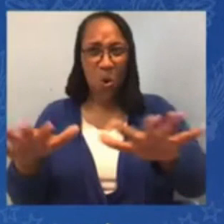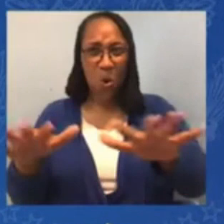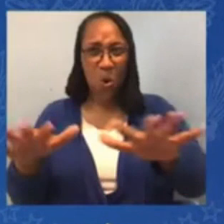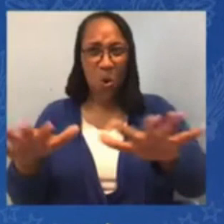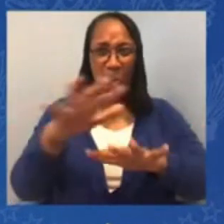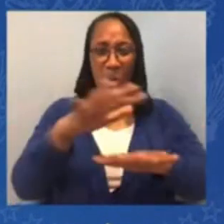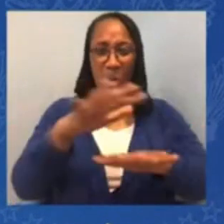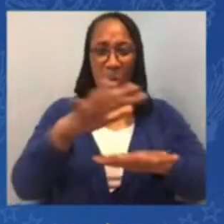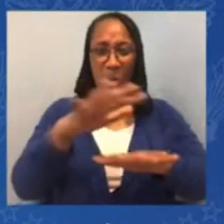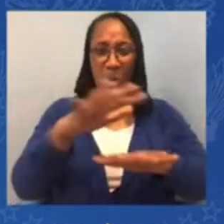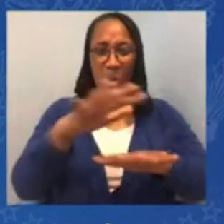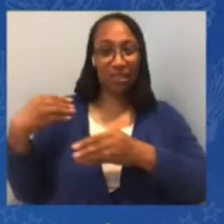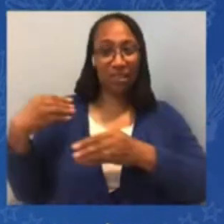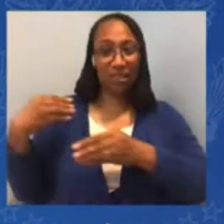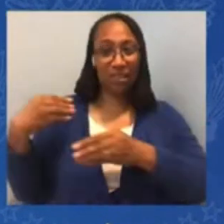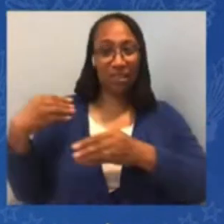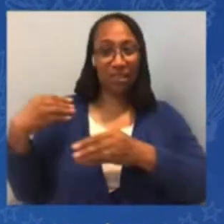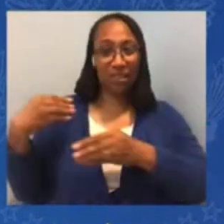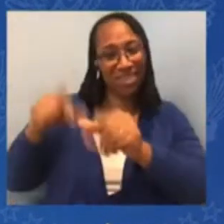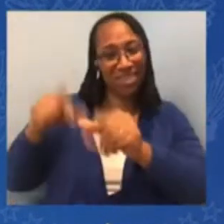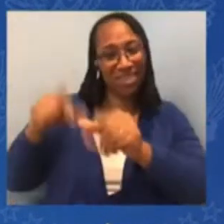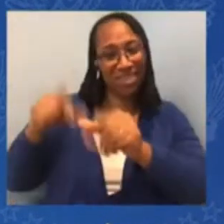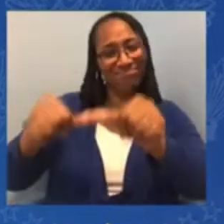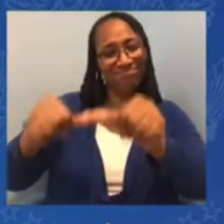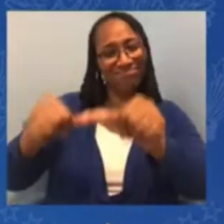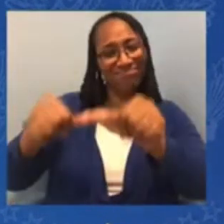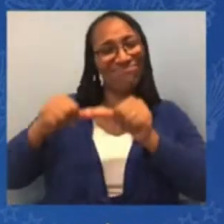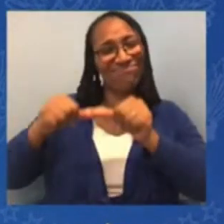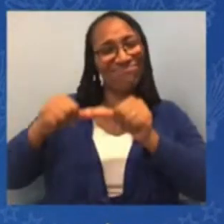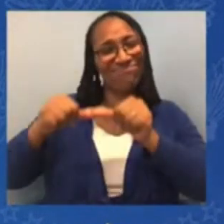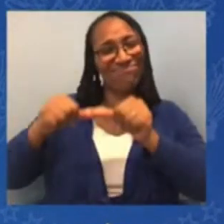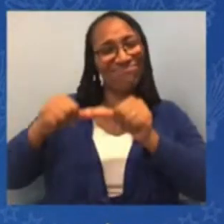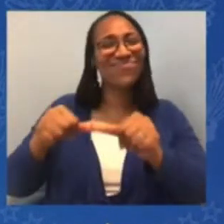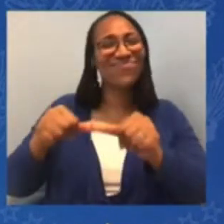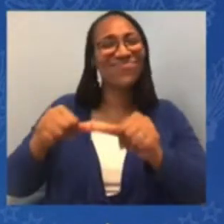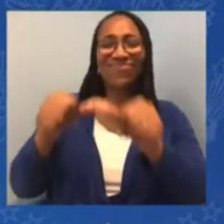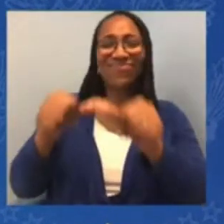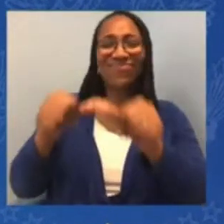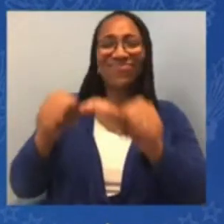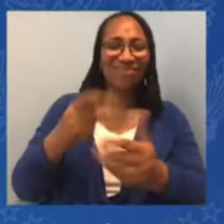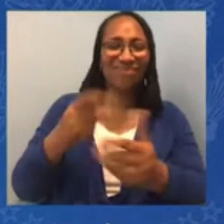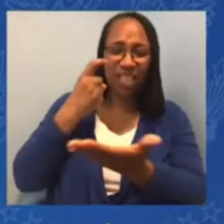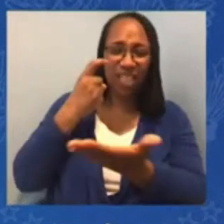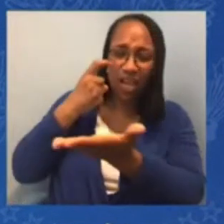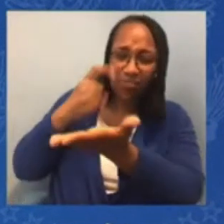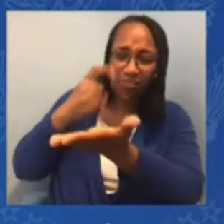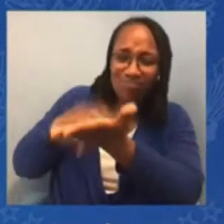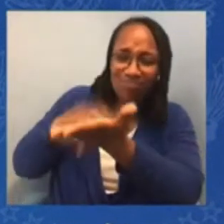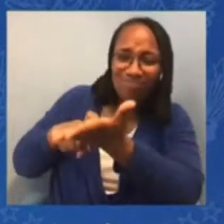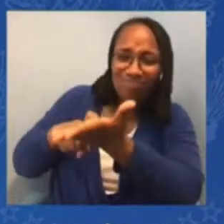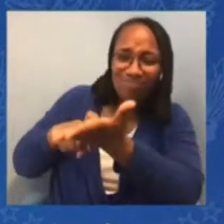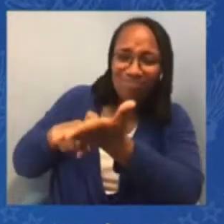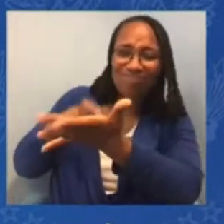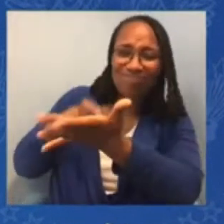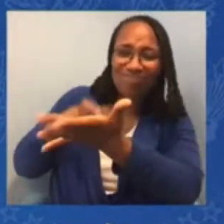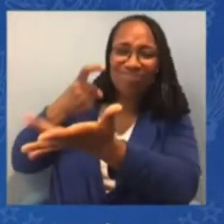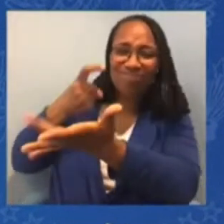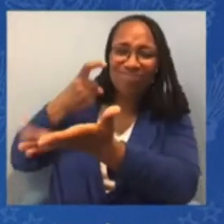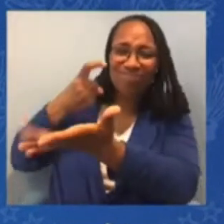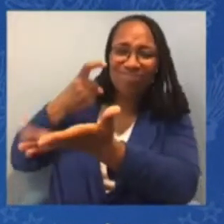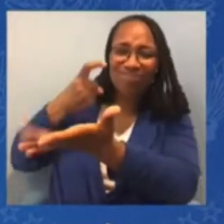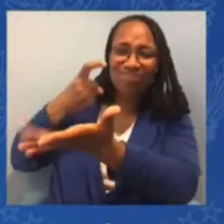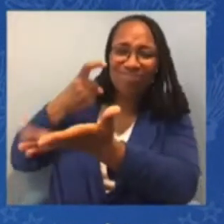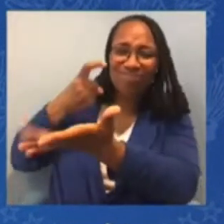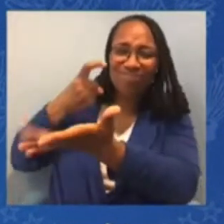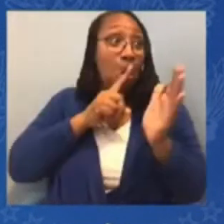They will not be shunned. They will not be silent. In this moment, we have to remember what I got to know